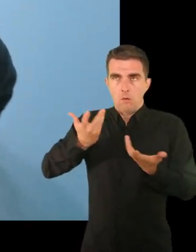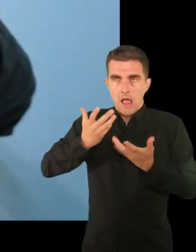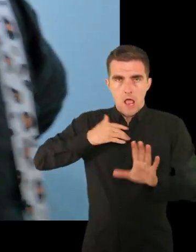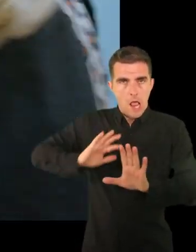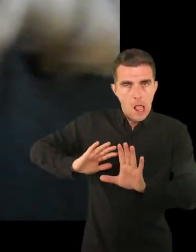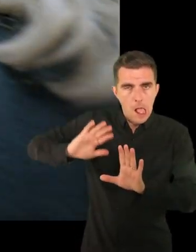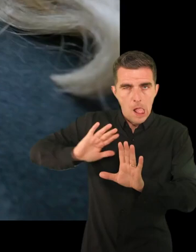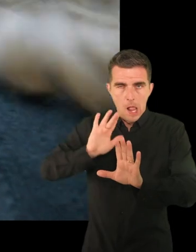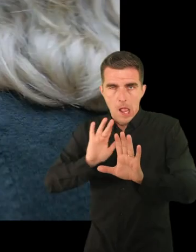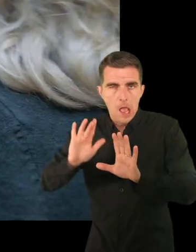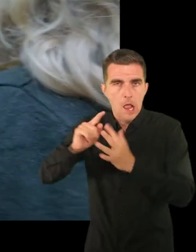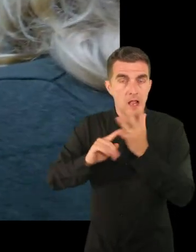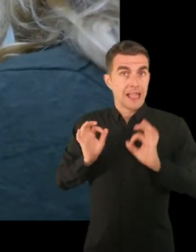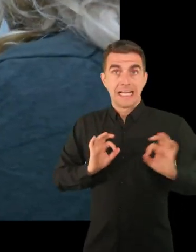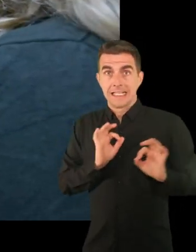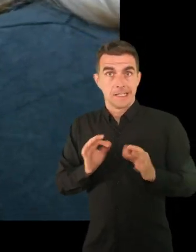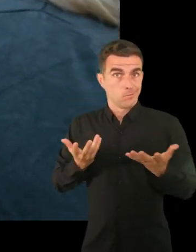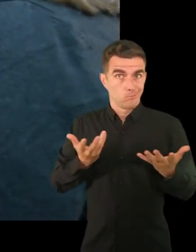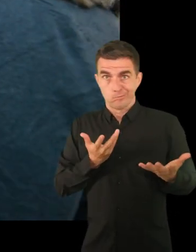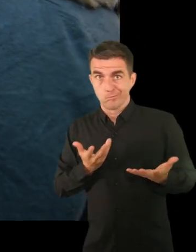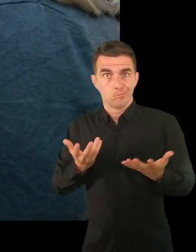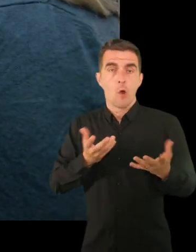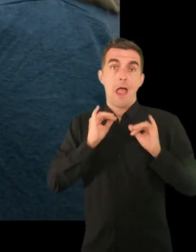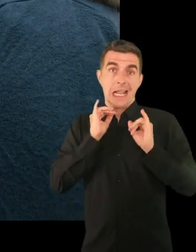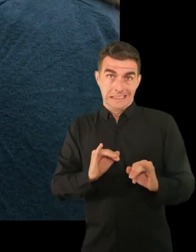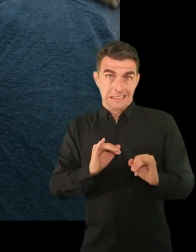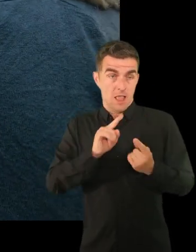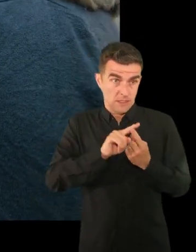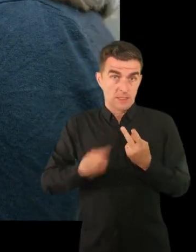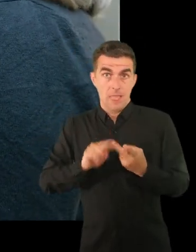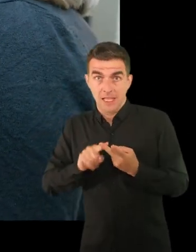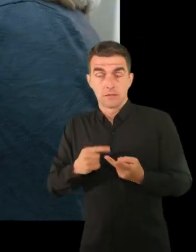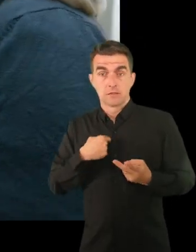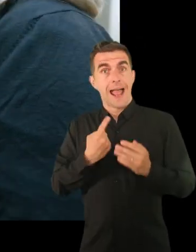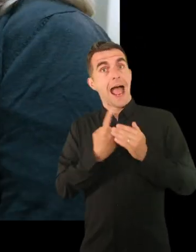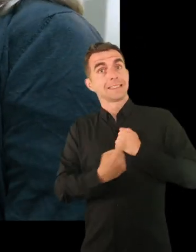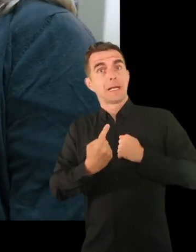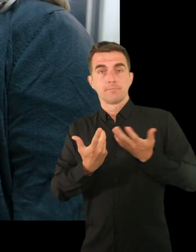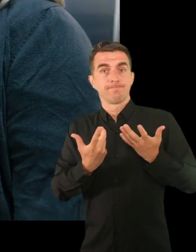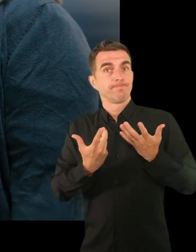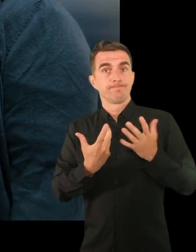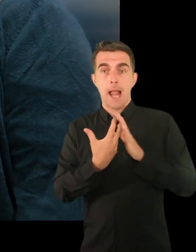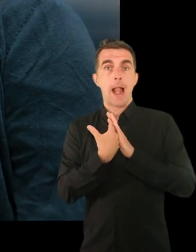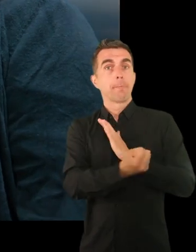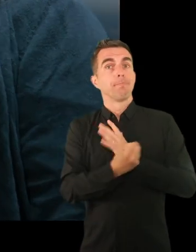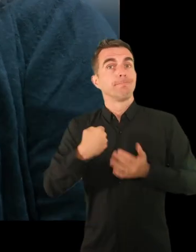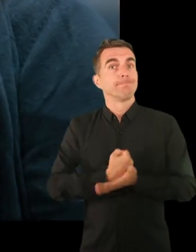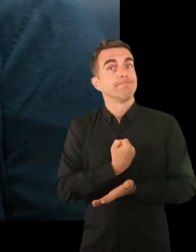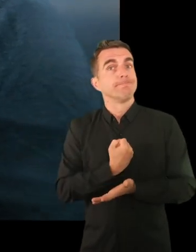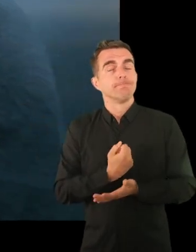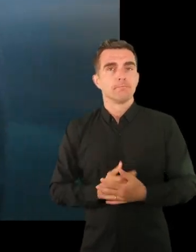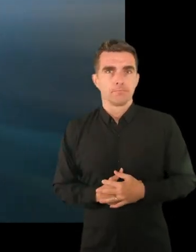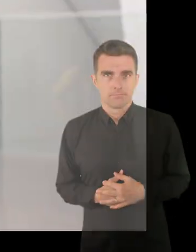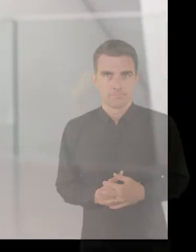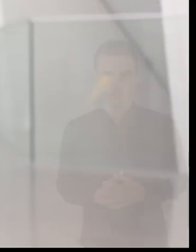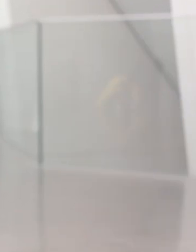I've arrived at. So again, in both of those scenarios, my independence is completely stripped away. Christopher, founder of the Deaf